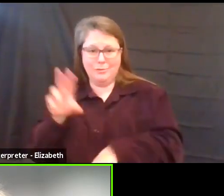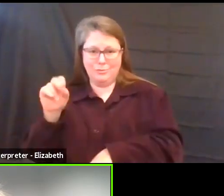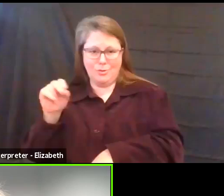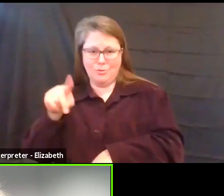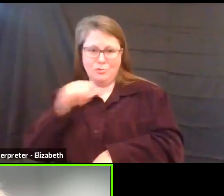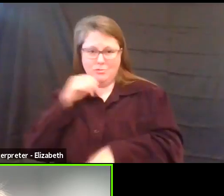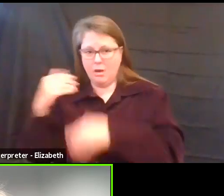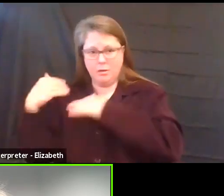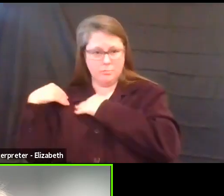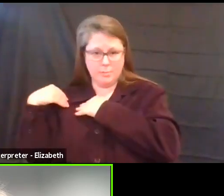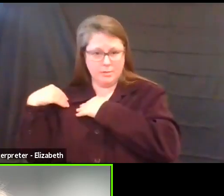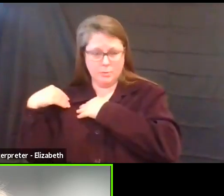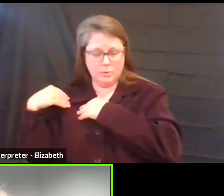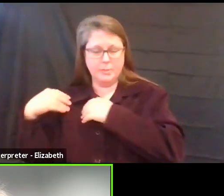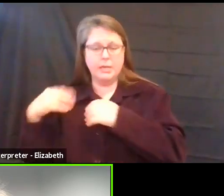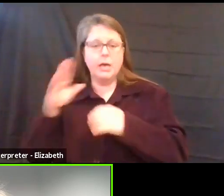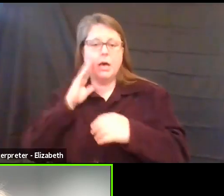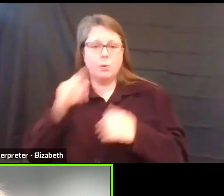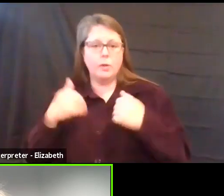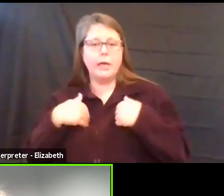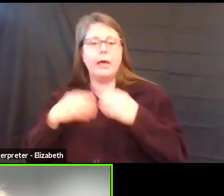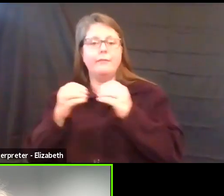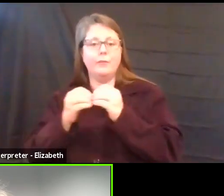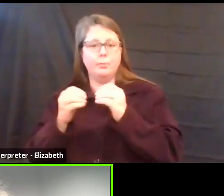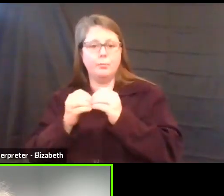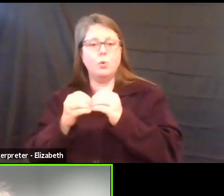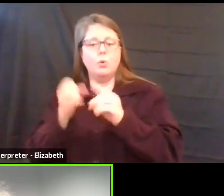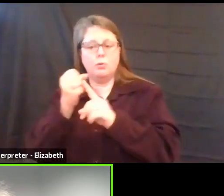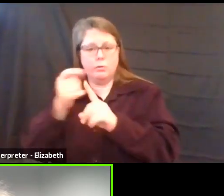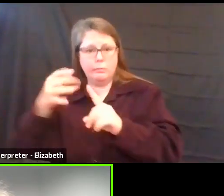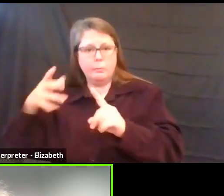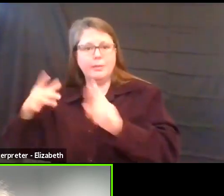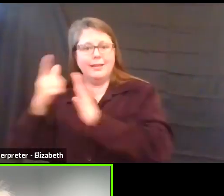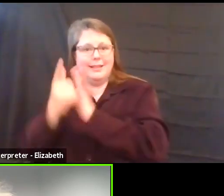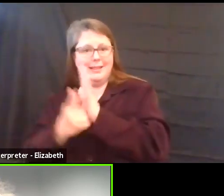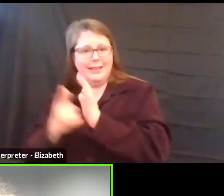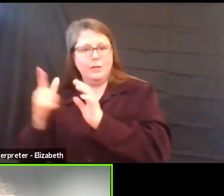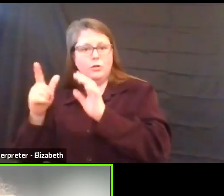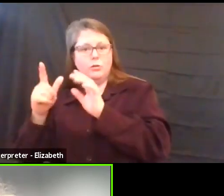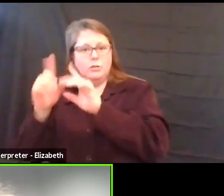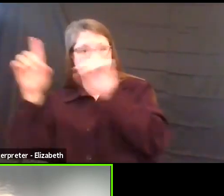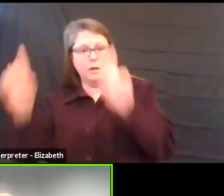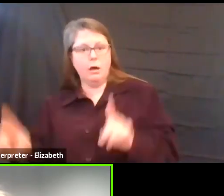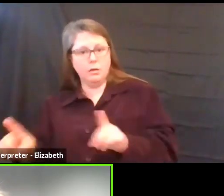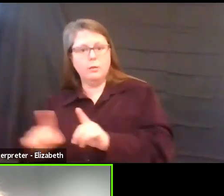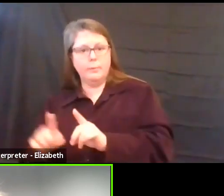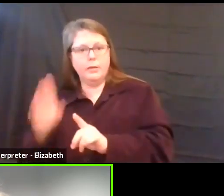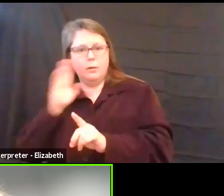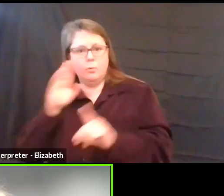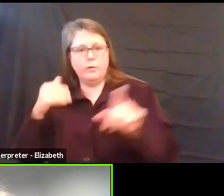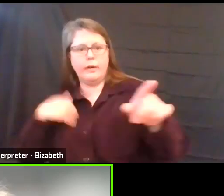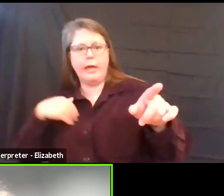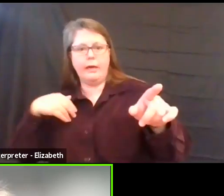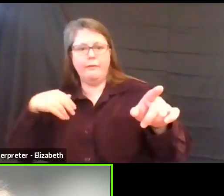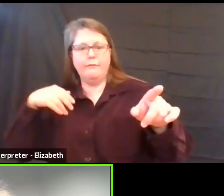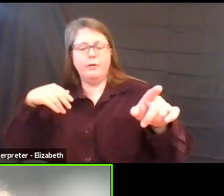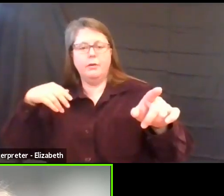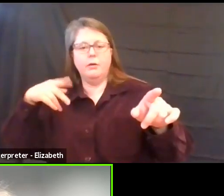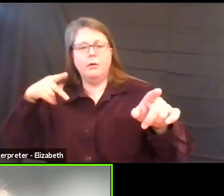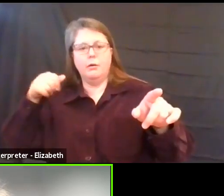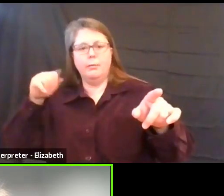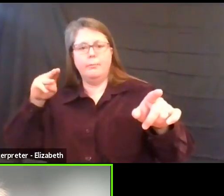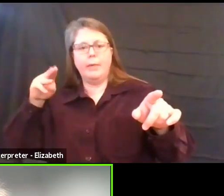on Representative Marsh's webpage. Other things that you probably are thinking about are, what about my